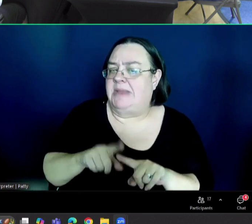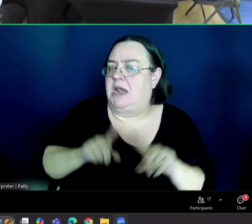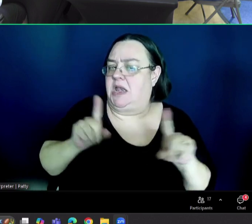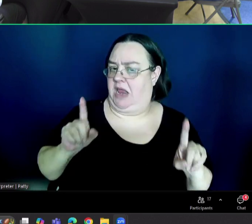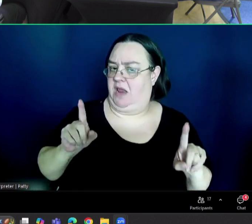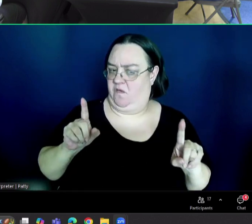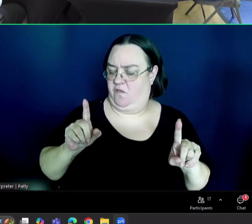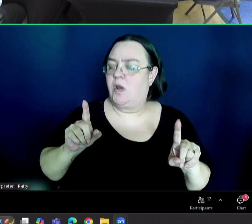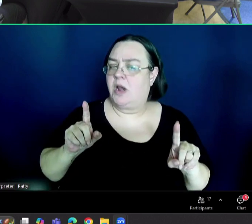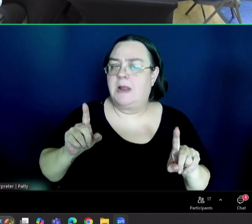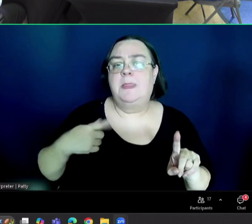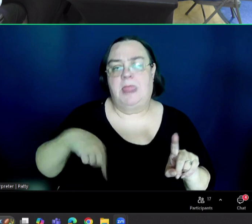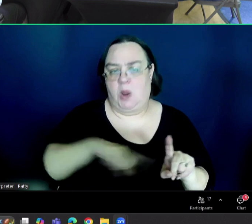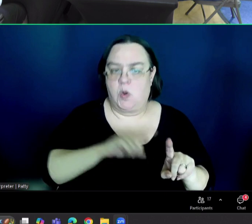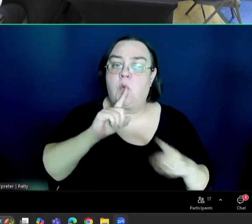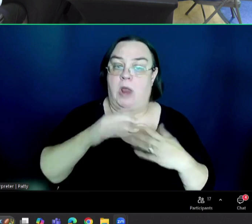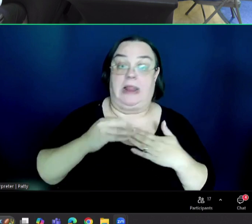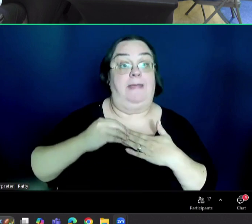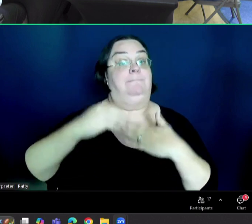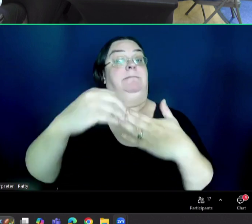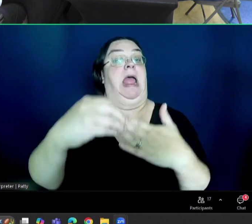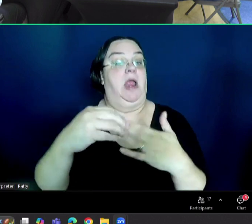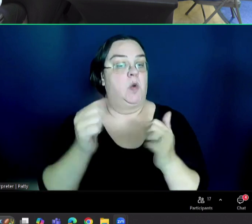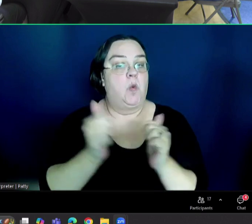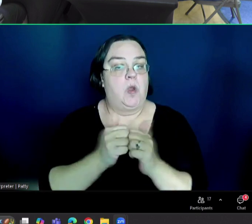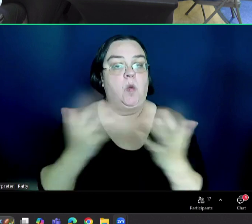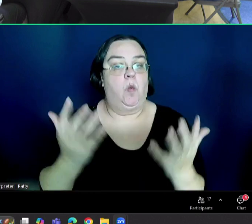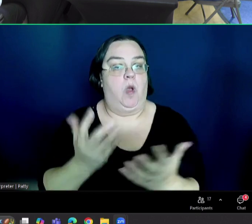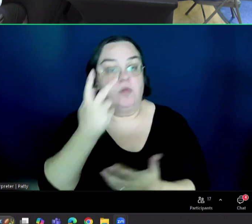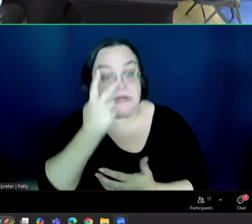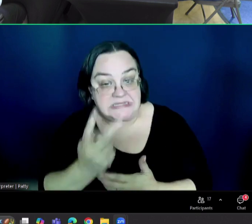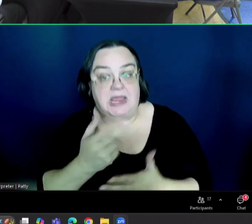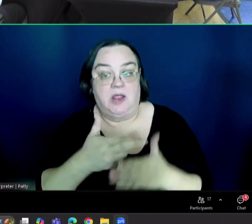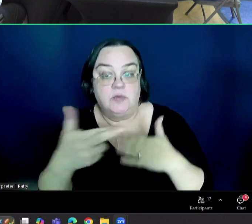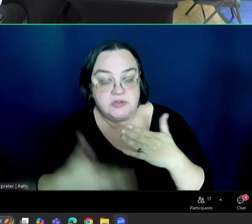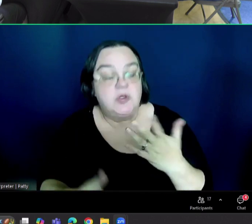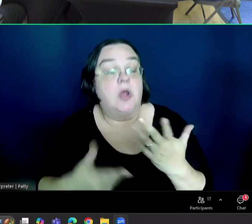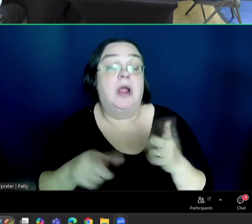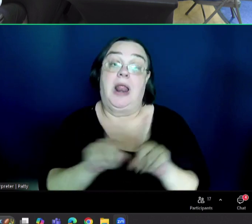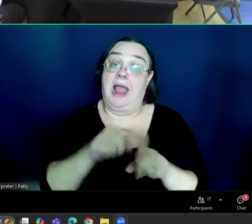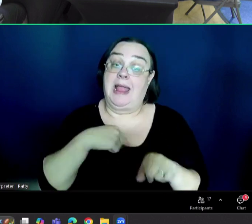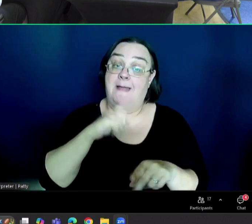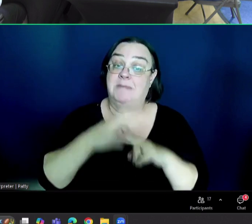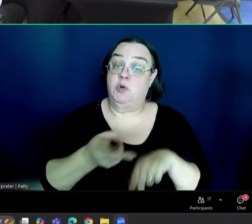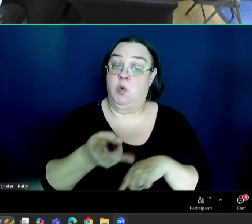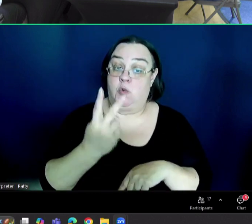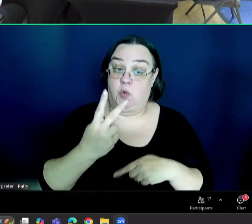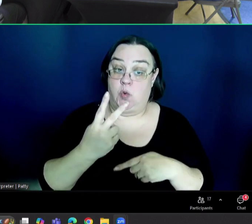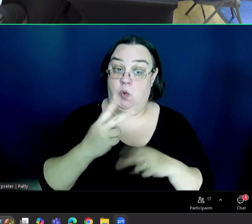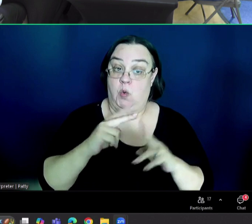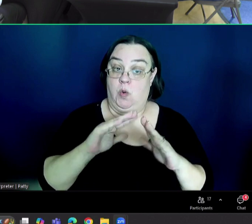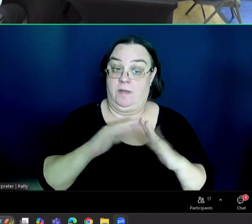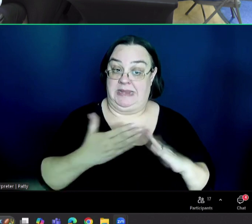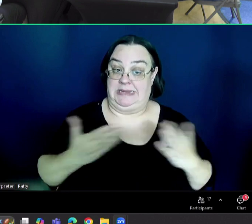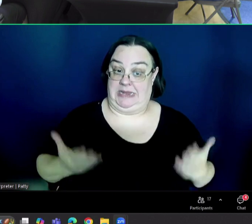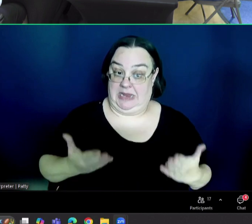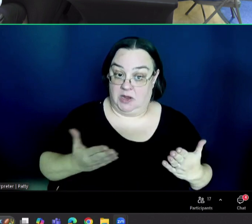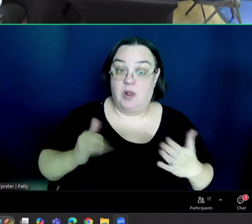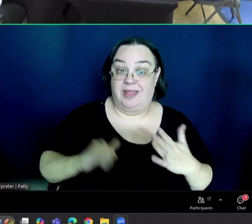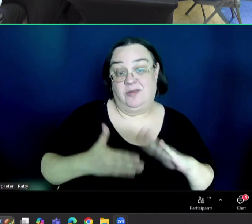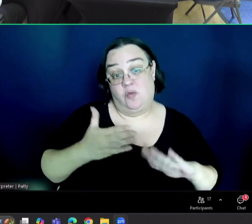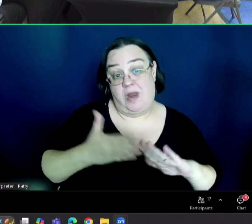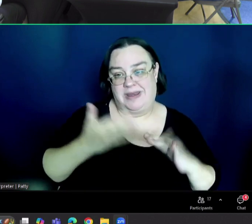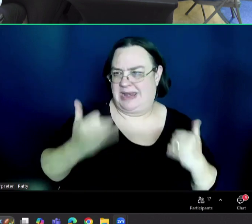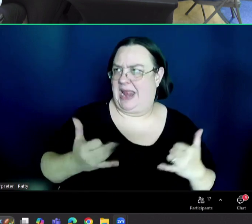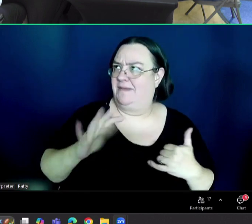are pioneers in terms of what we're seeing the results. And so, as I mentioned, 2 of the municipalities that have been running it for, it's now about